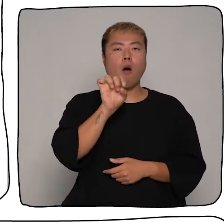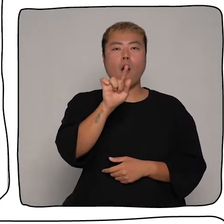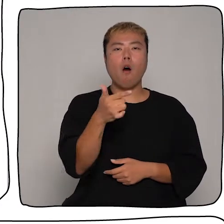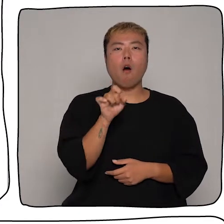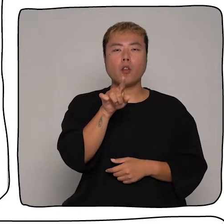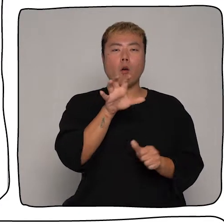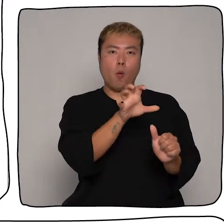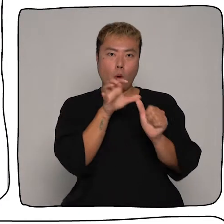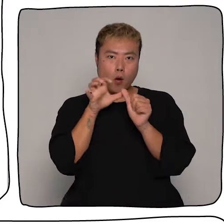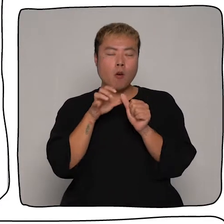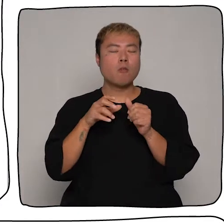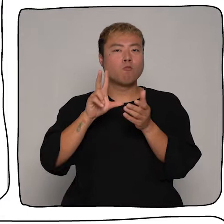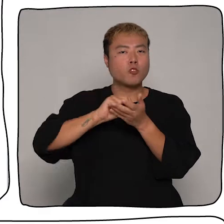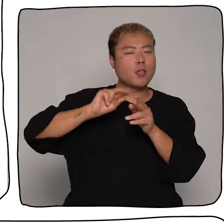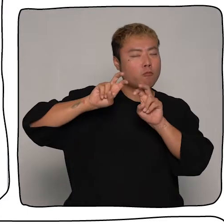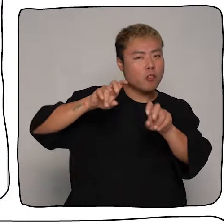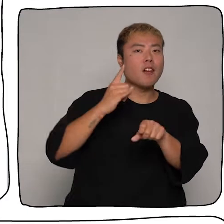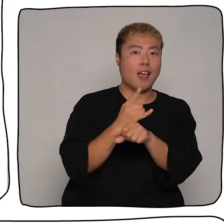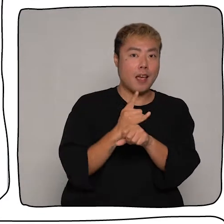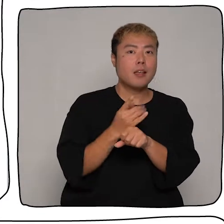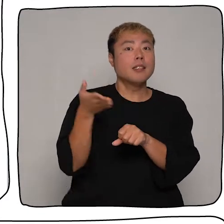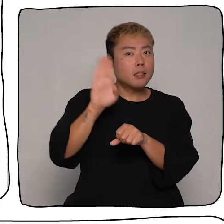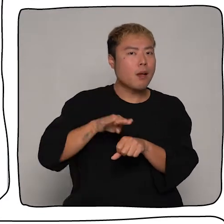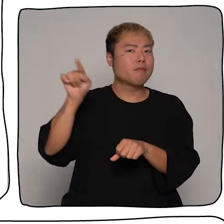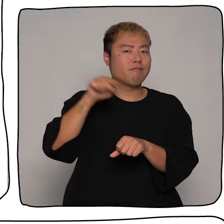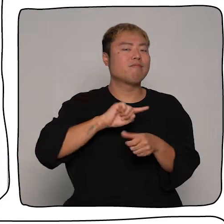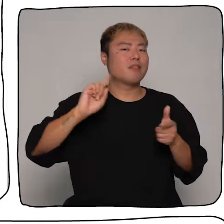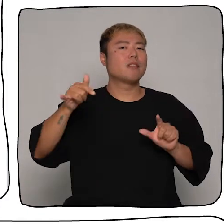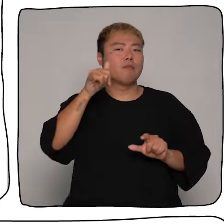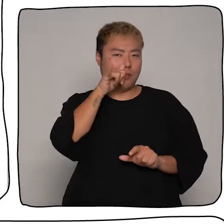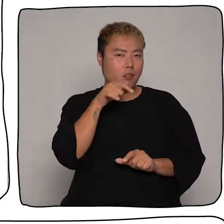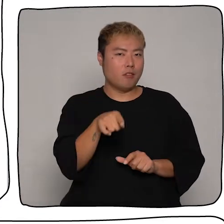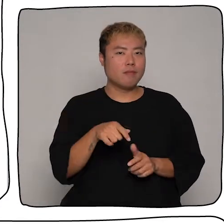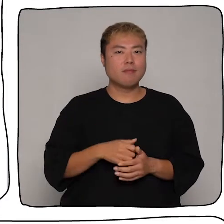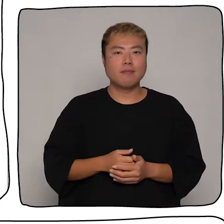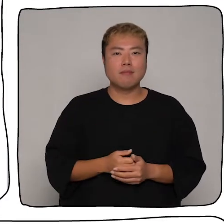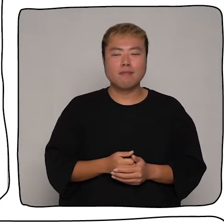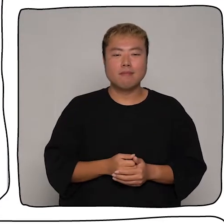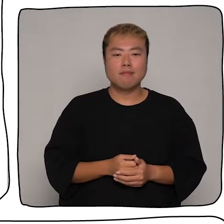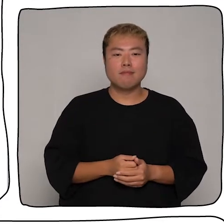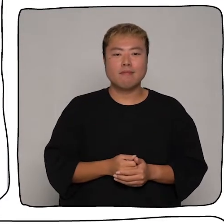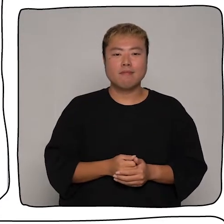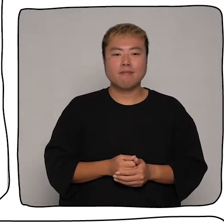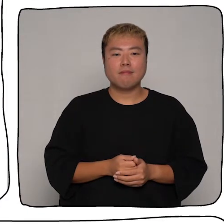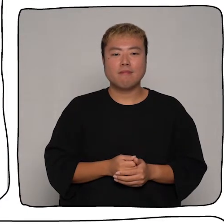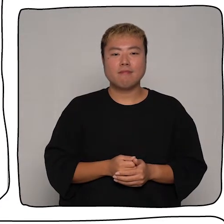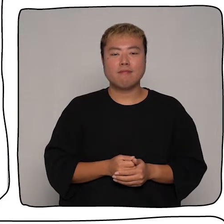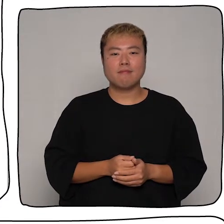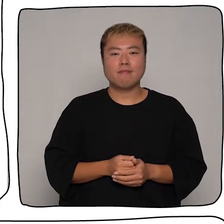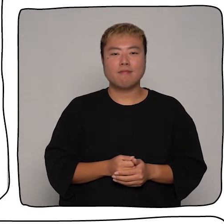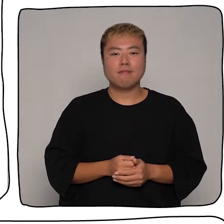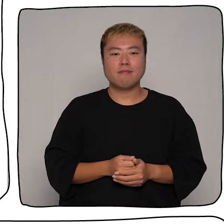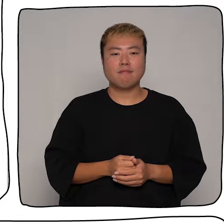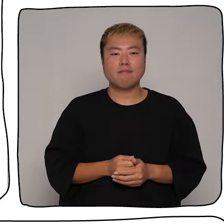words to analyze problems. But of course, there is differences.